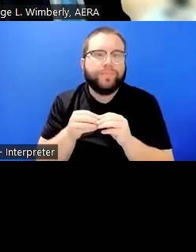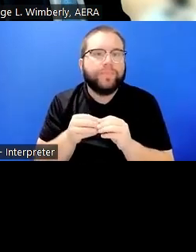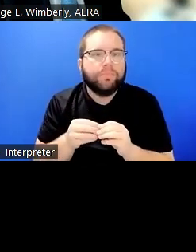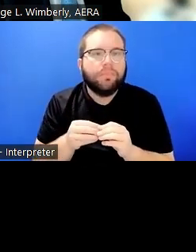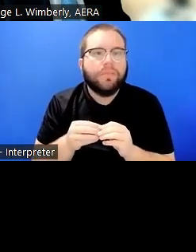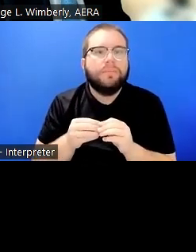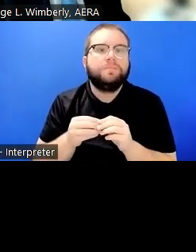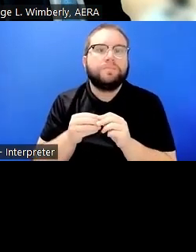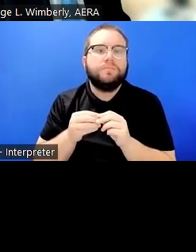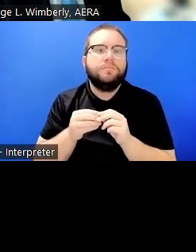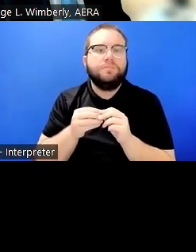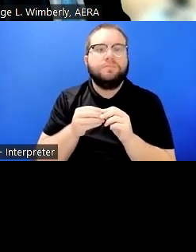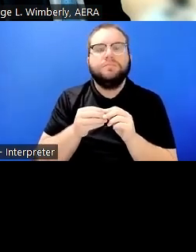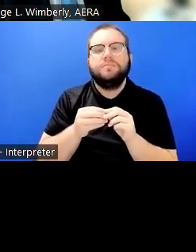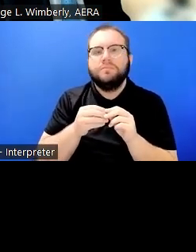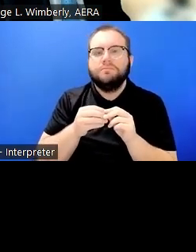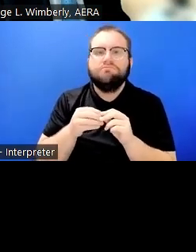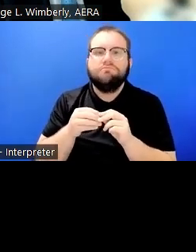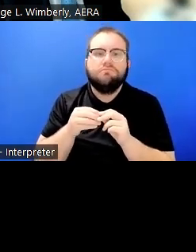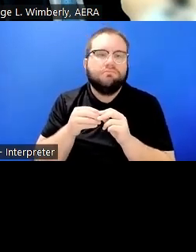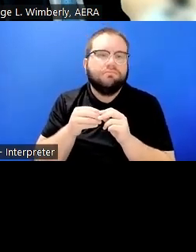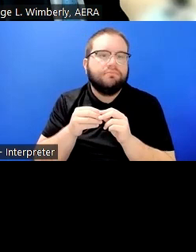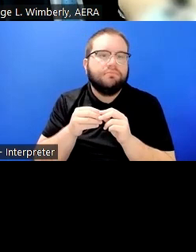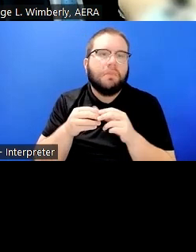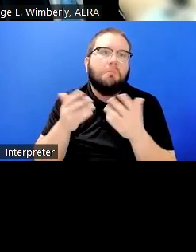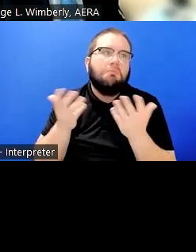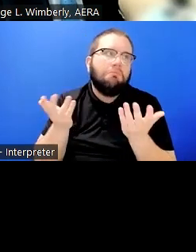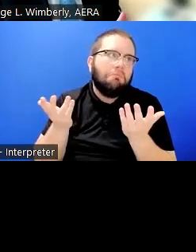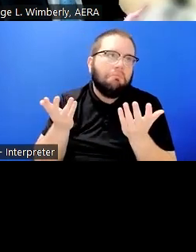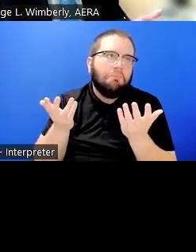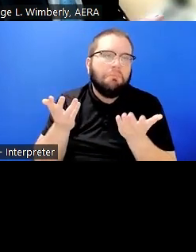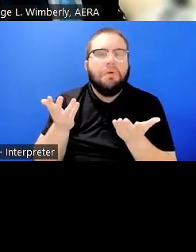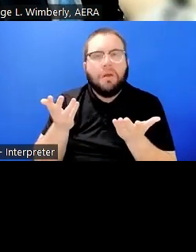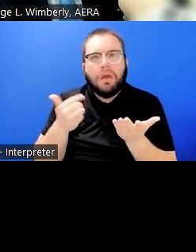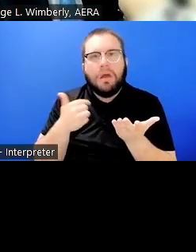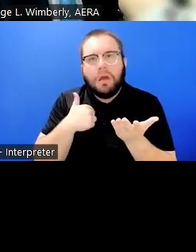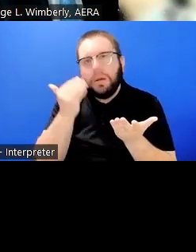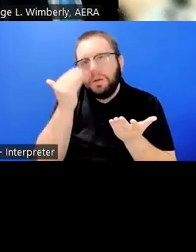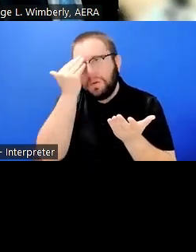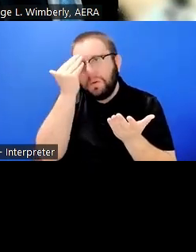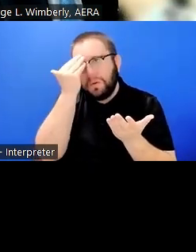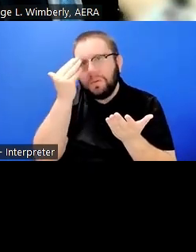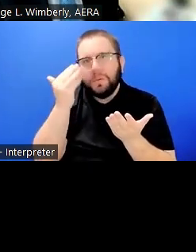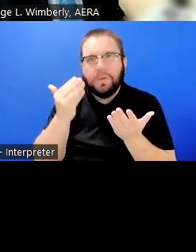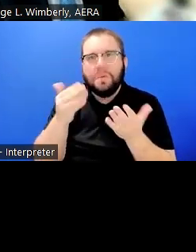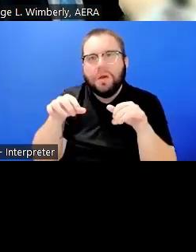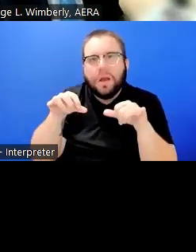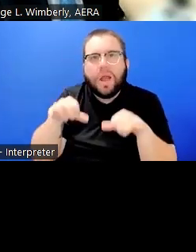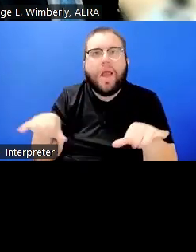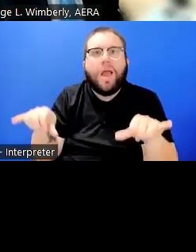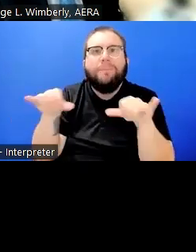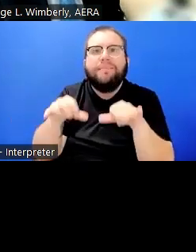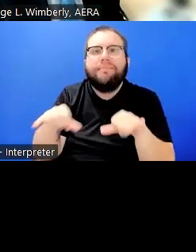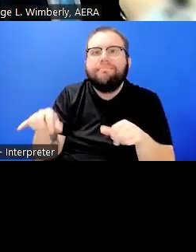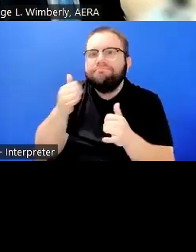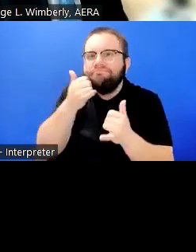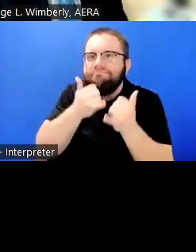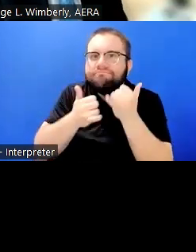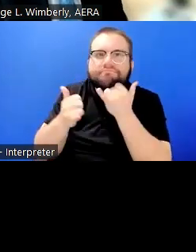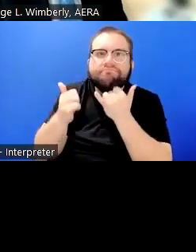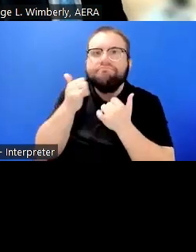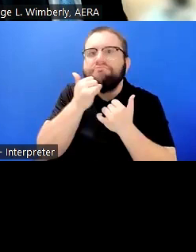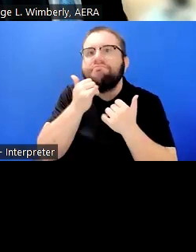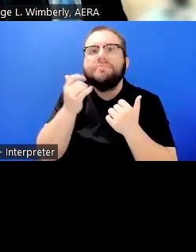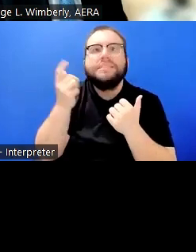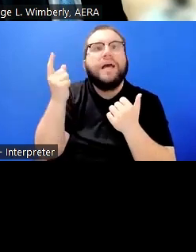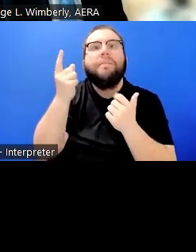But sometimes, though, I know there's some things that I call these are common pitfalls. Things that happen and